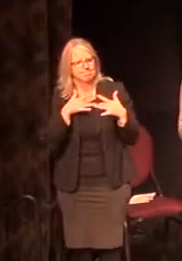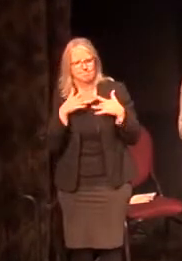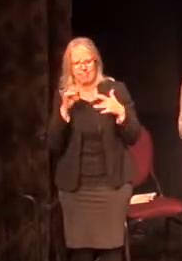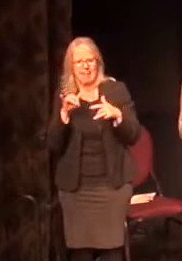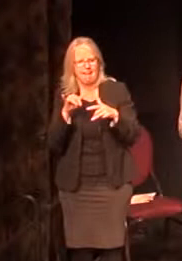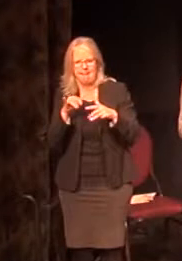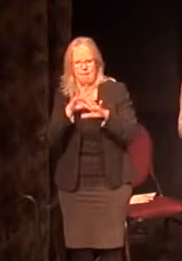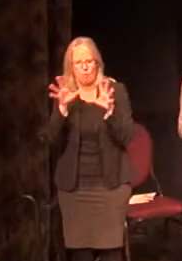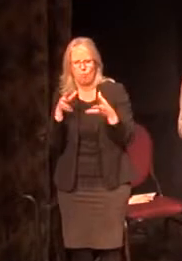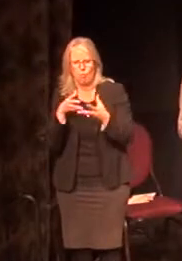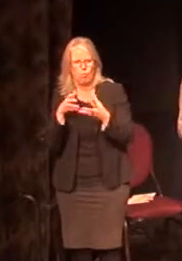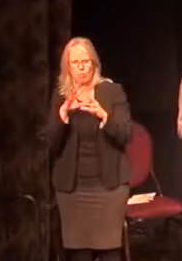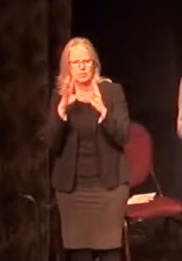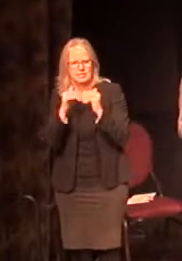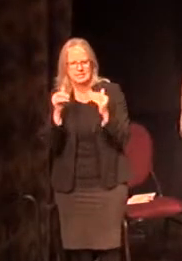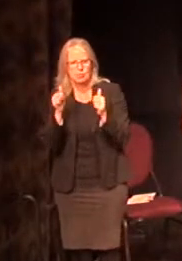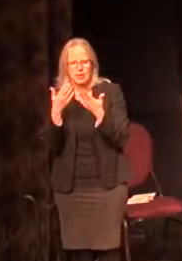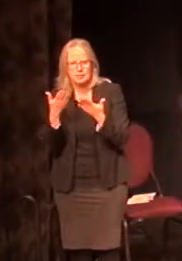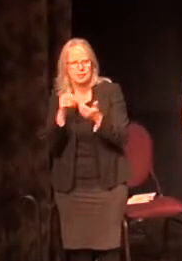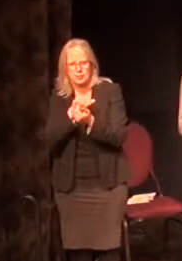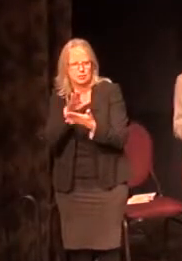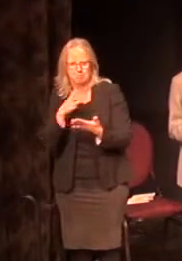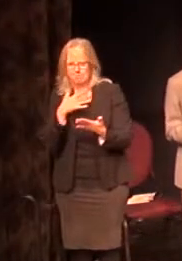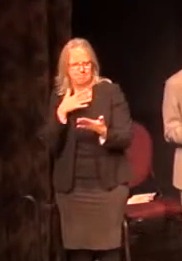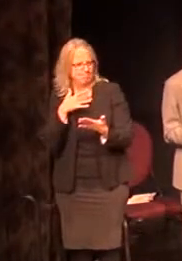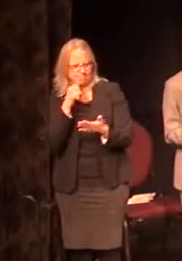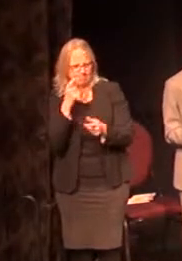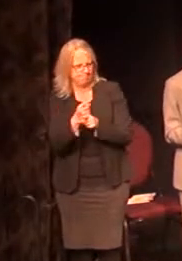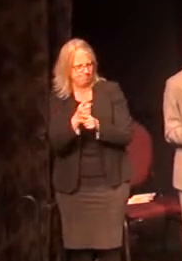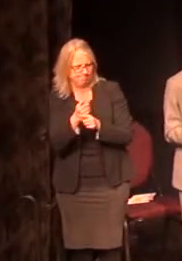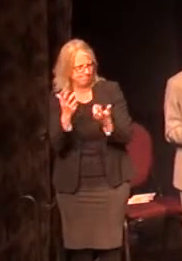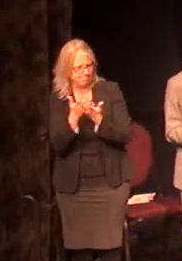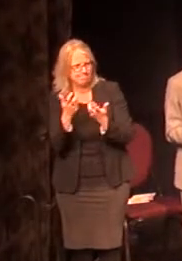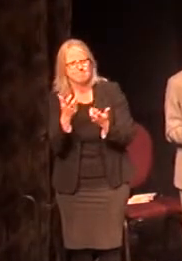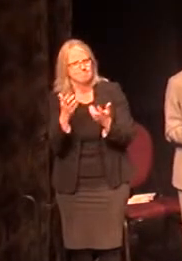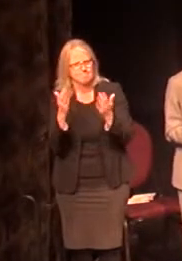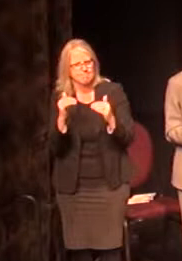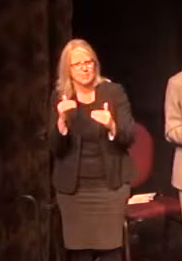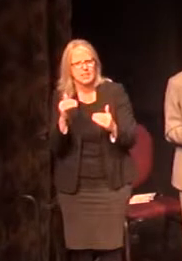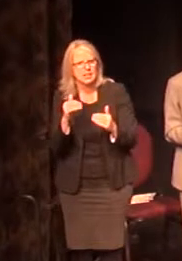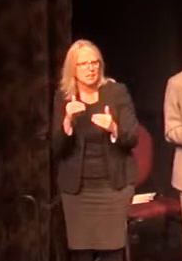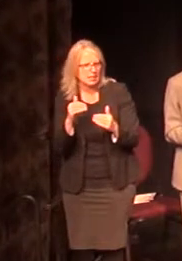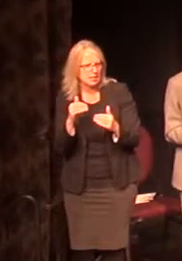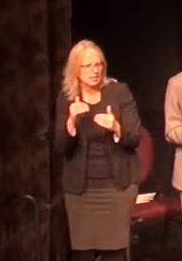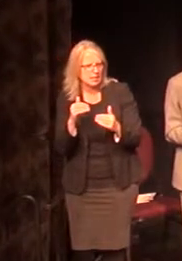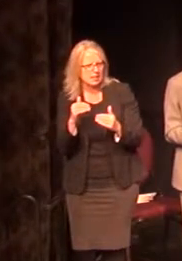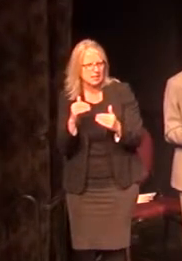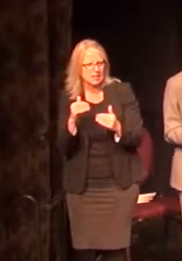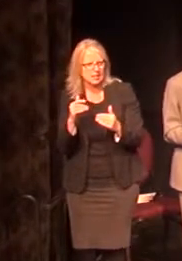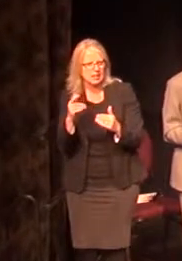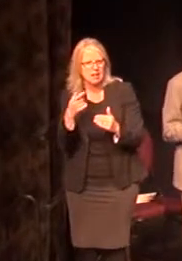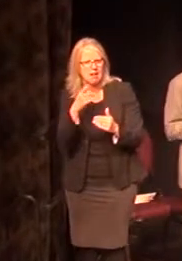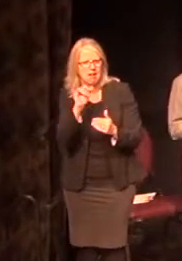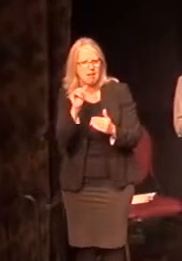system recommendation or approach. It's also with the use of deep wage subsidies that the federal government's